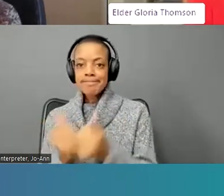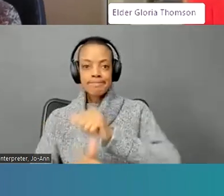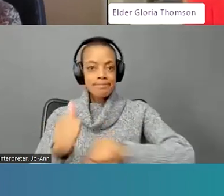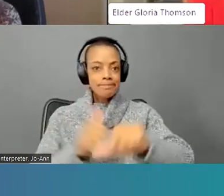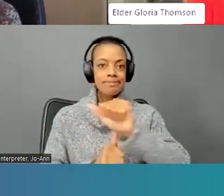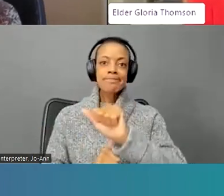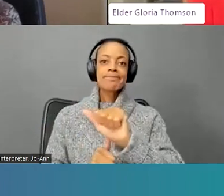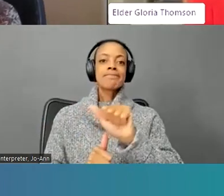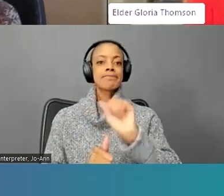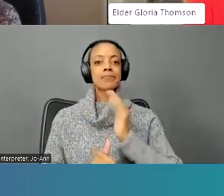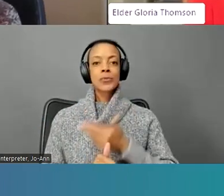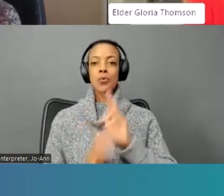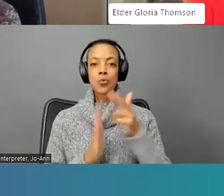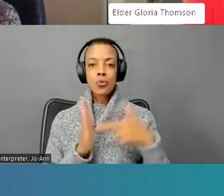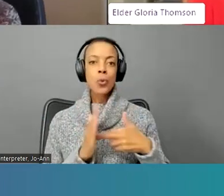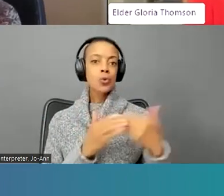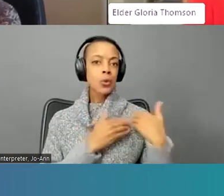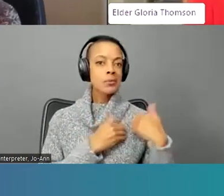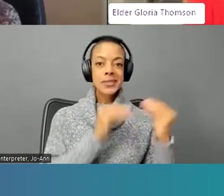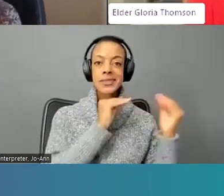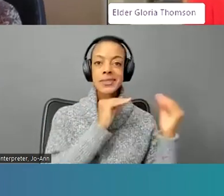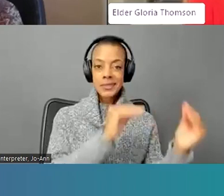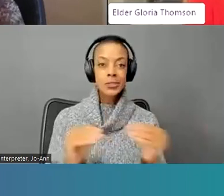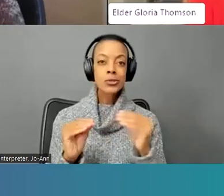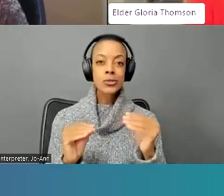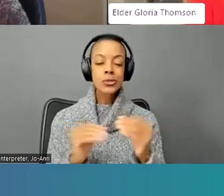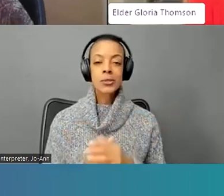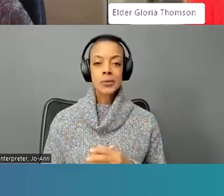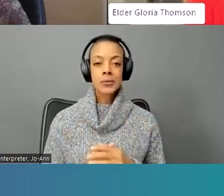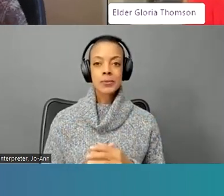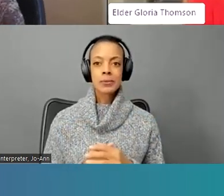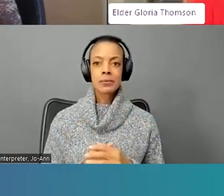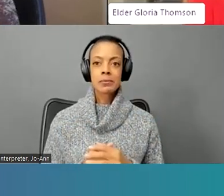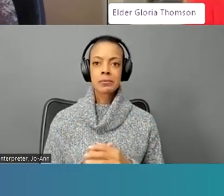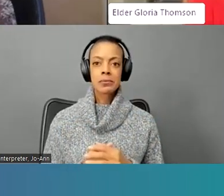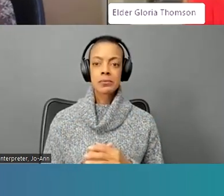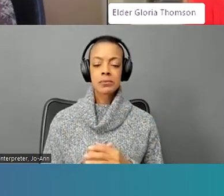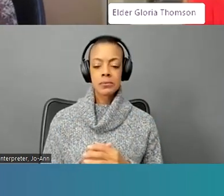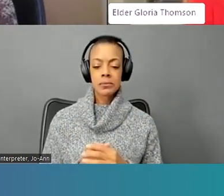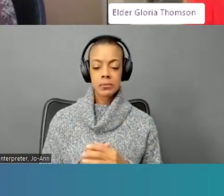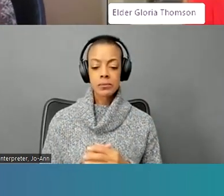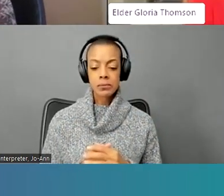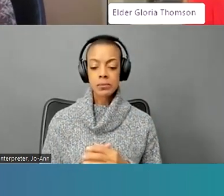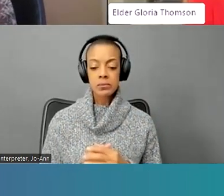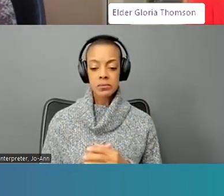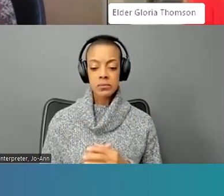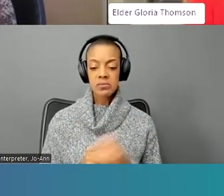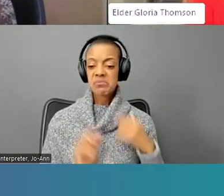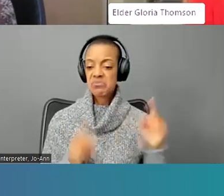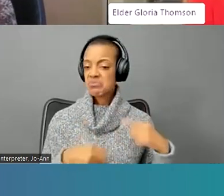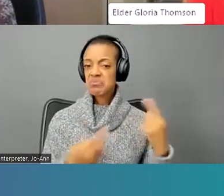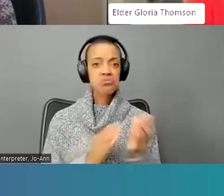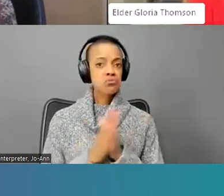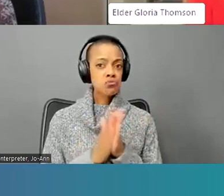responsibility, teaching. And I've always been interested in, all of the things. I've always researched